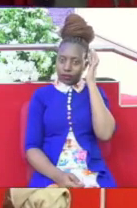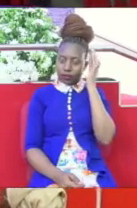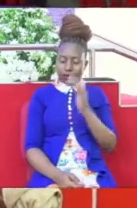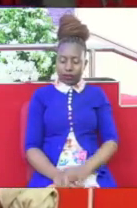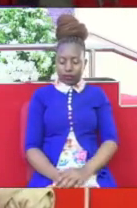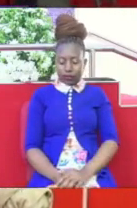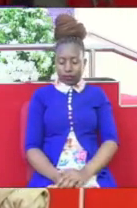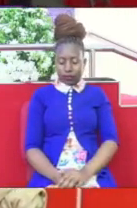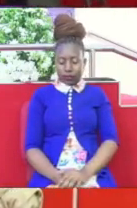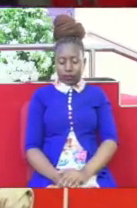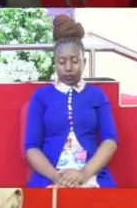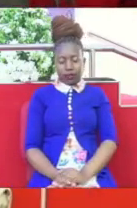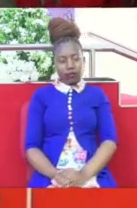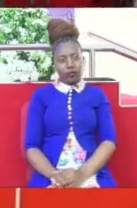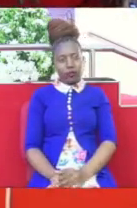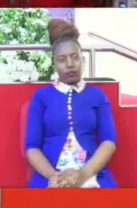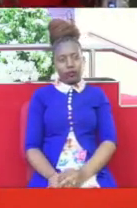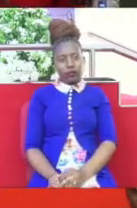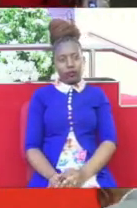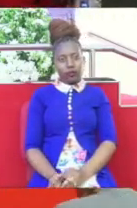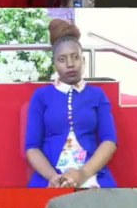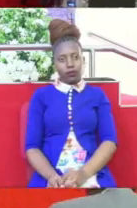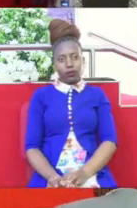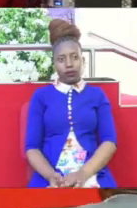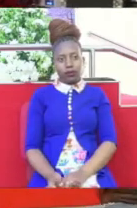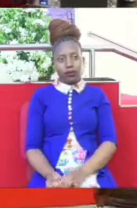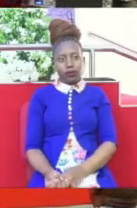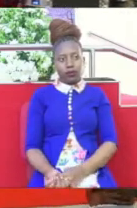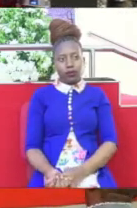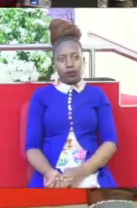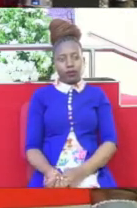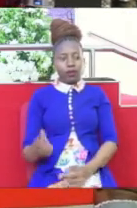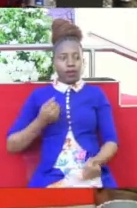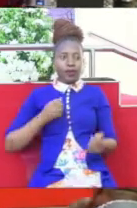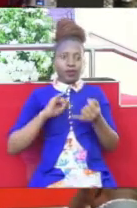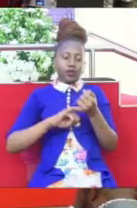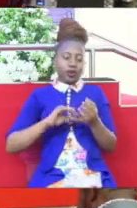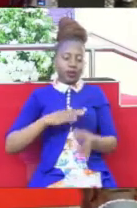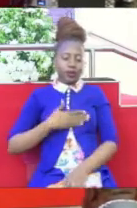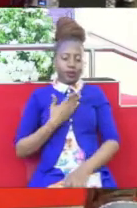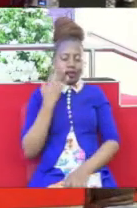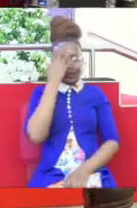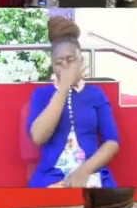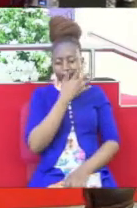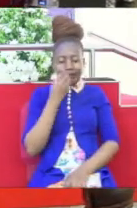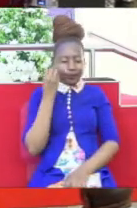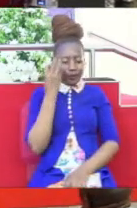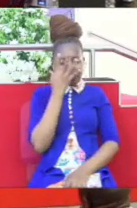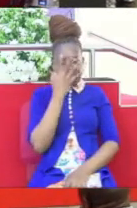My wife is, besides being beautiful, mke wangu yeye kando na kuwa